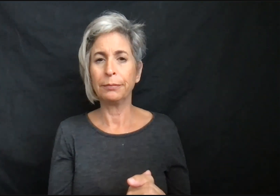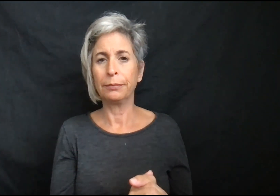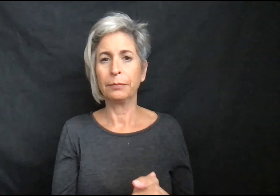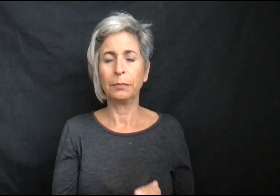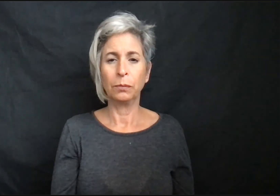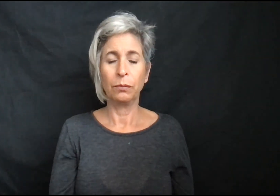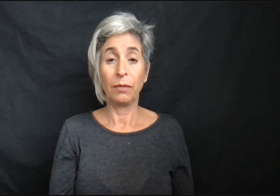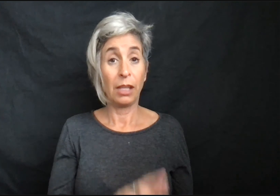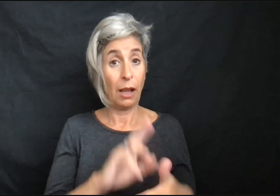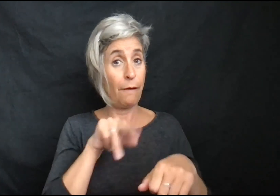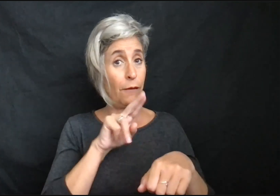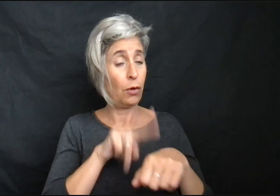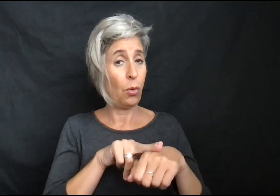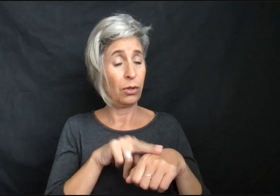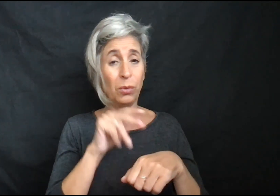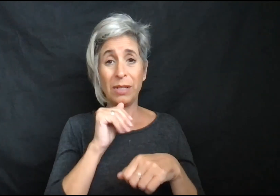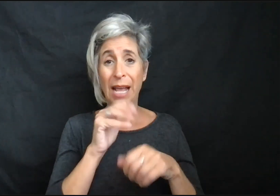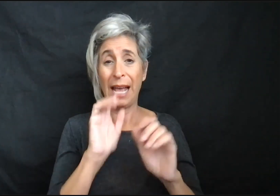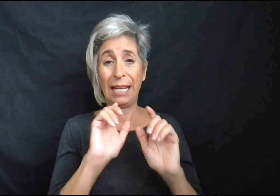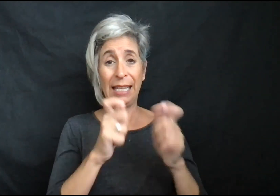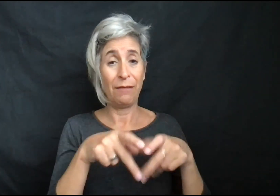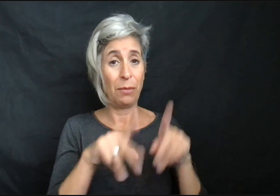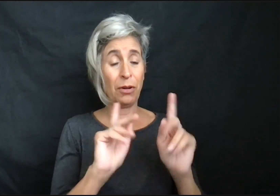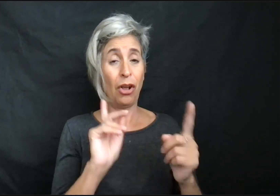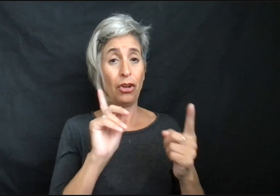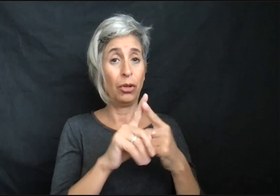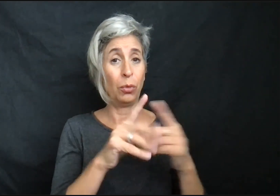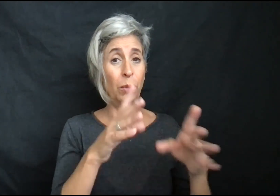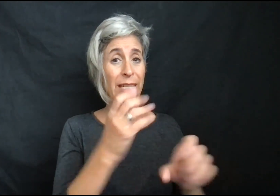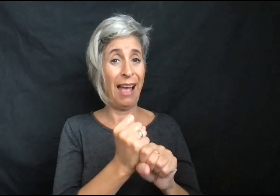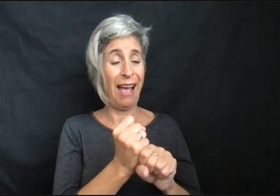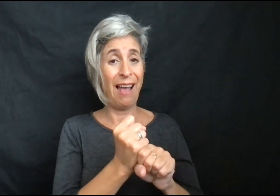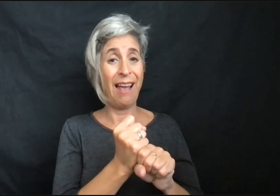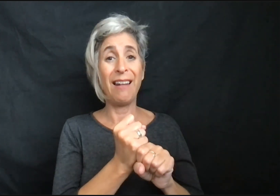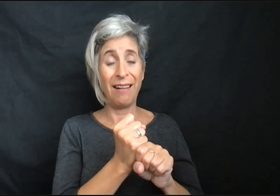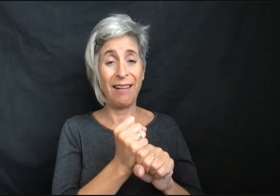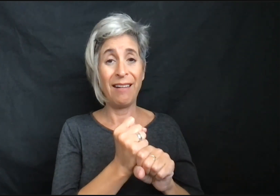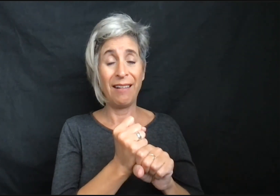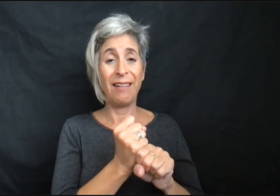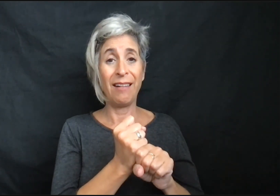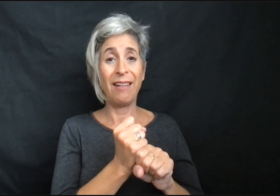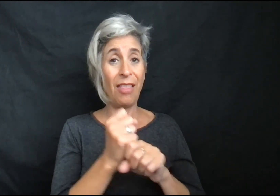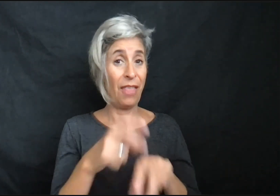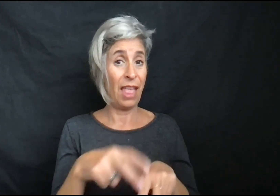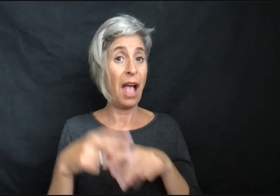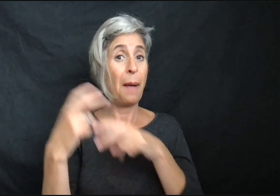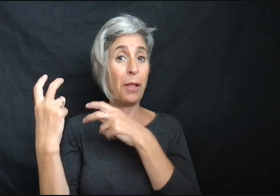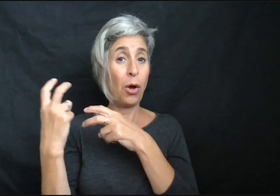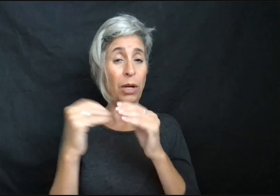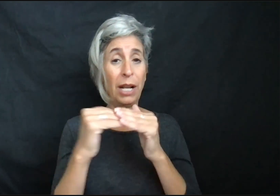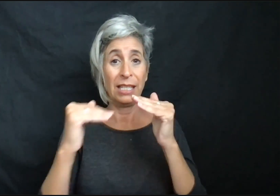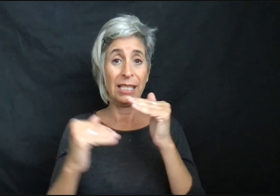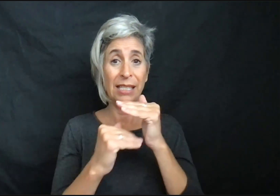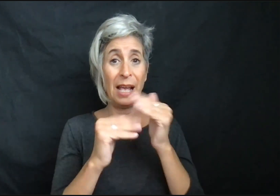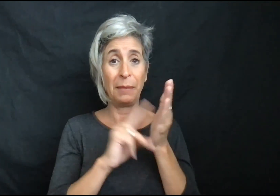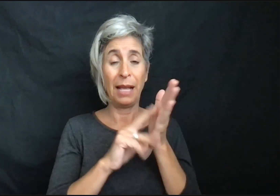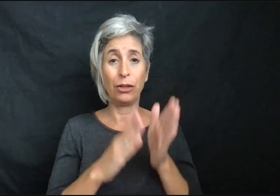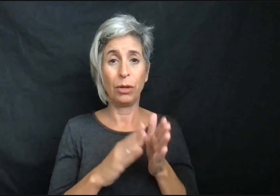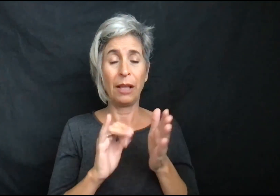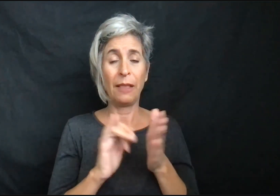And of course, we would not issue that permit until we received, you would upload it as a subcontractor, the